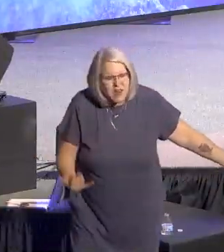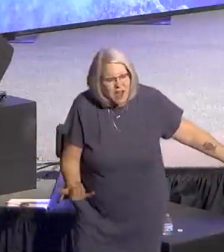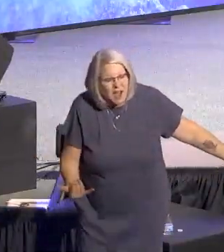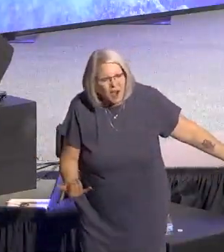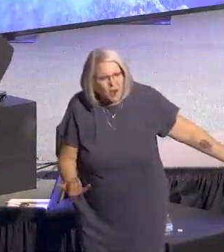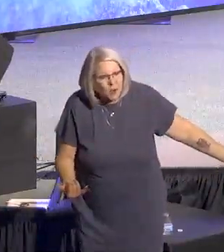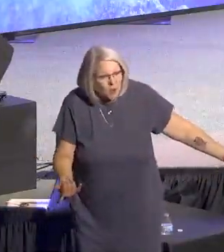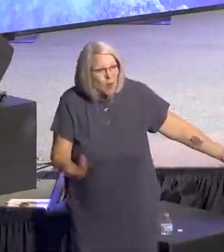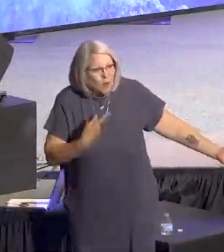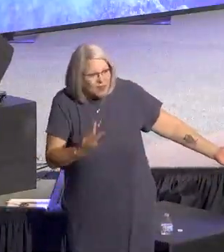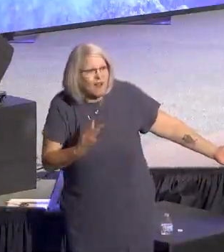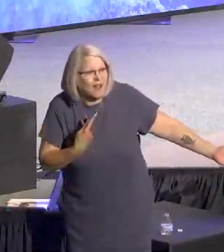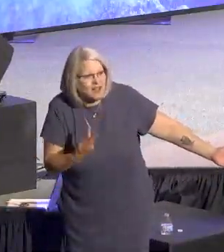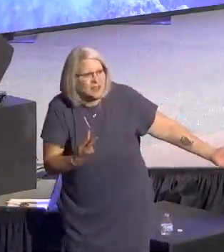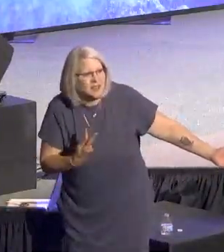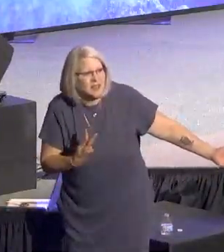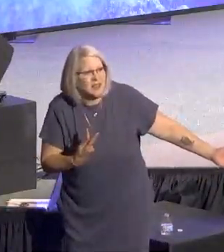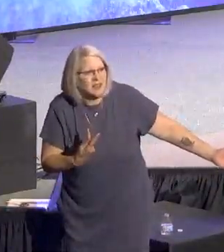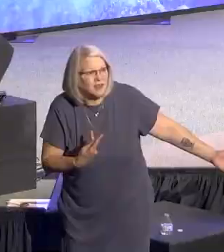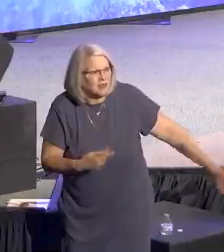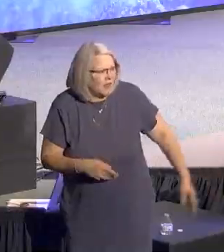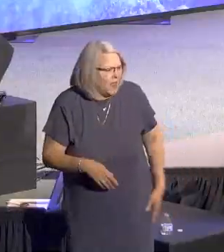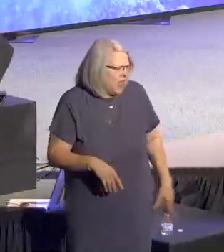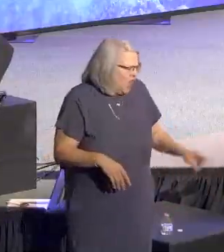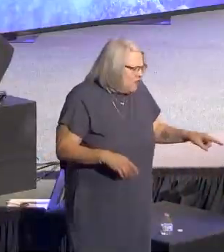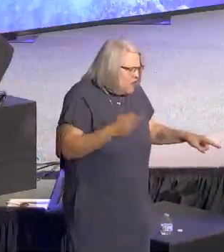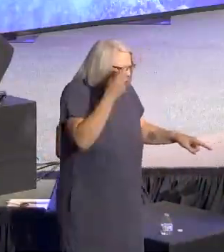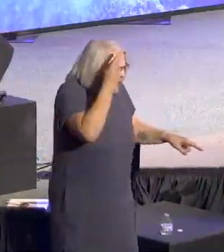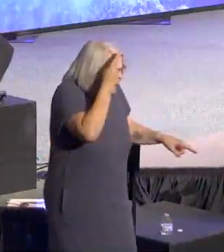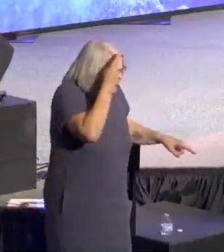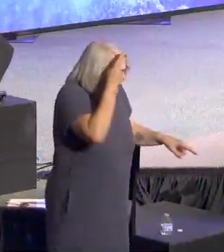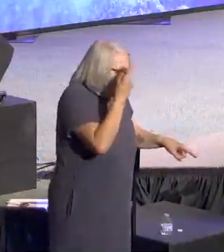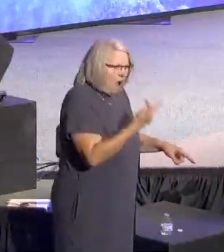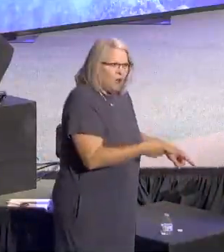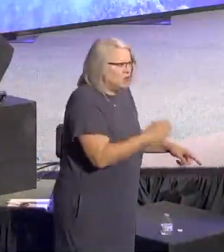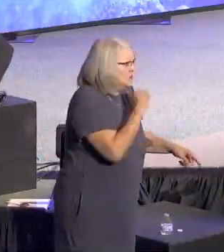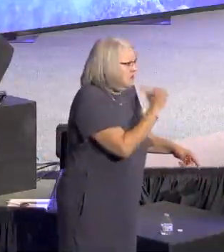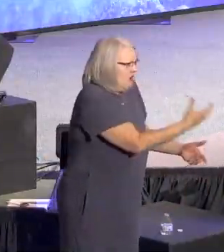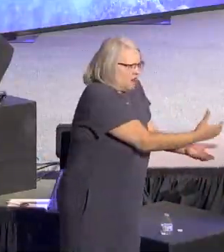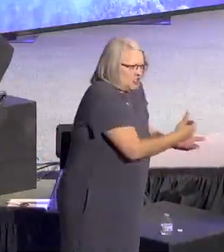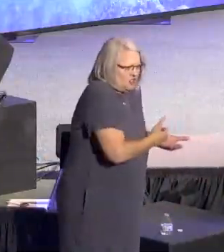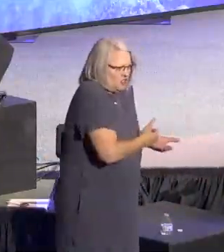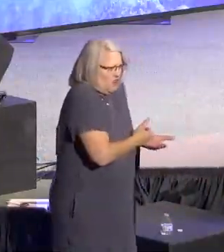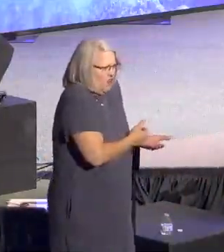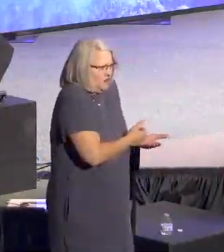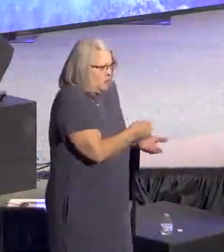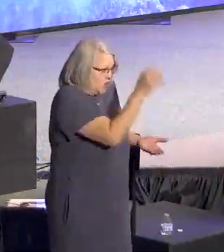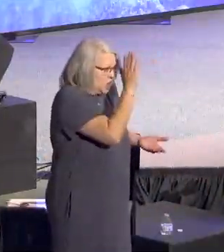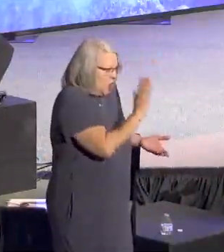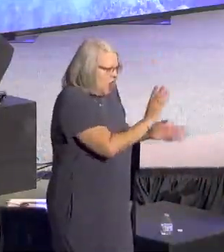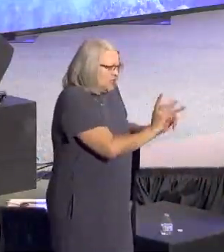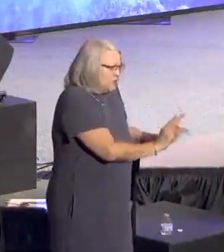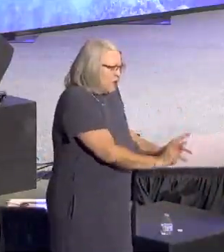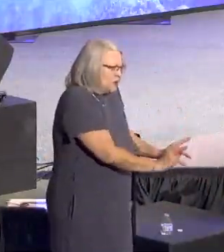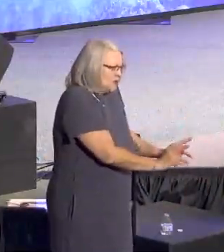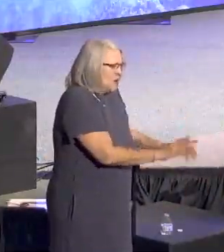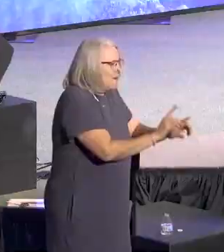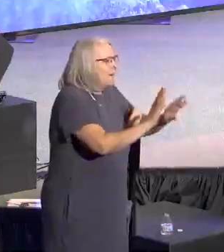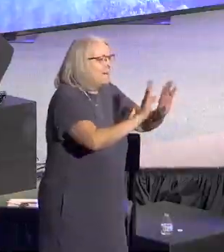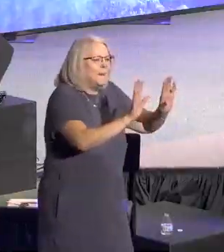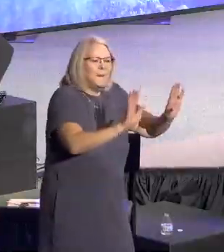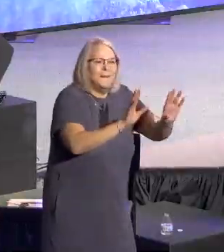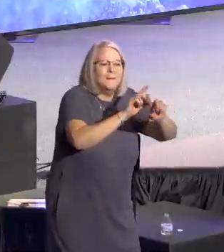He was the least likely to ever be God's person. Didn't deserve it. But he was saved